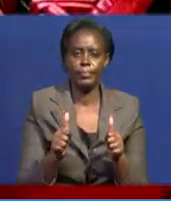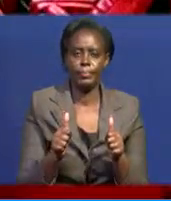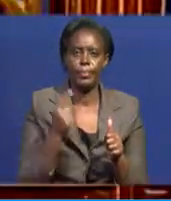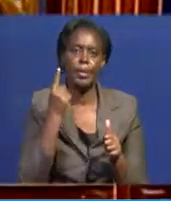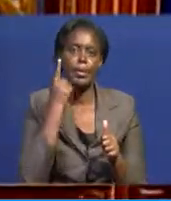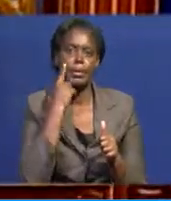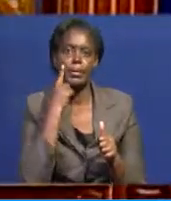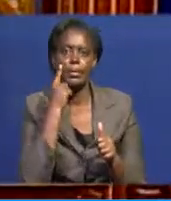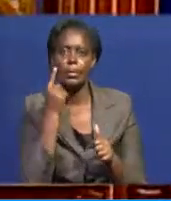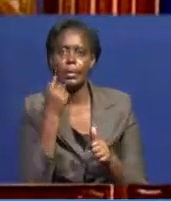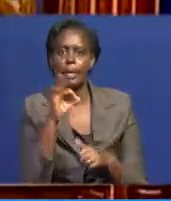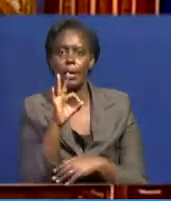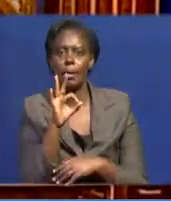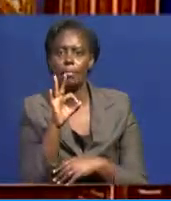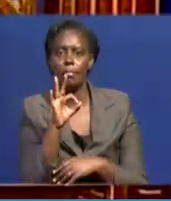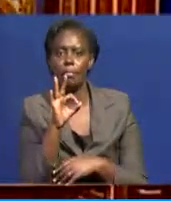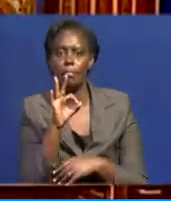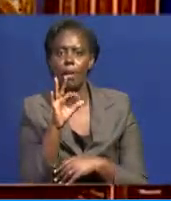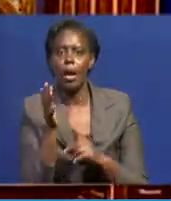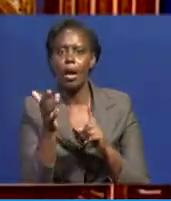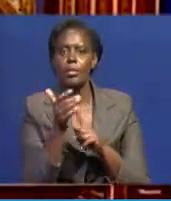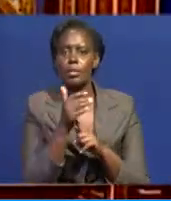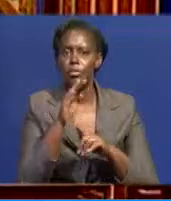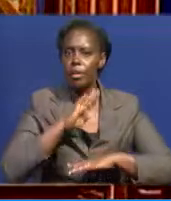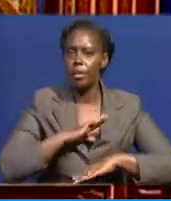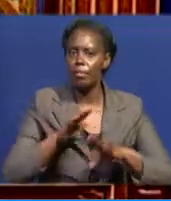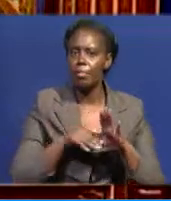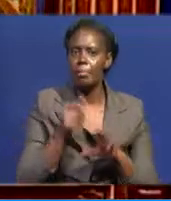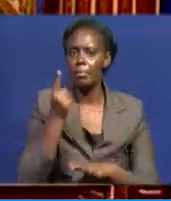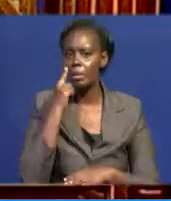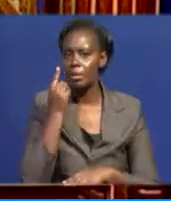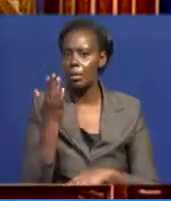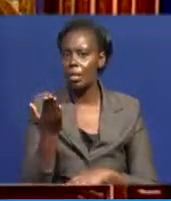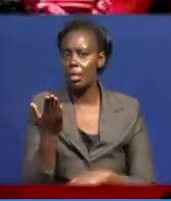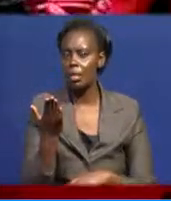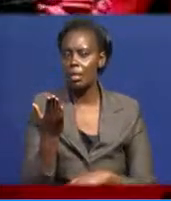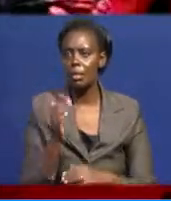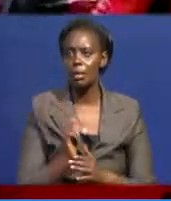let's see whether the quorum has been achieved.